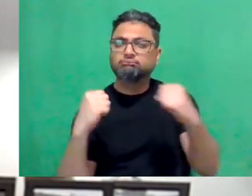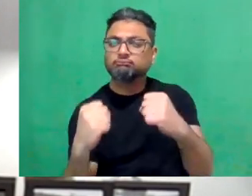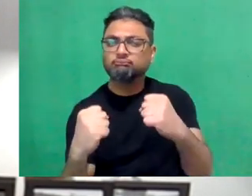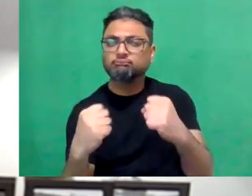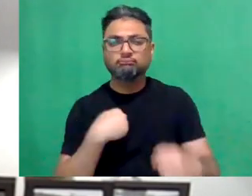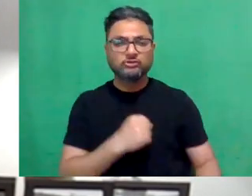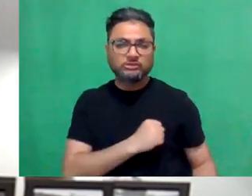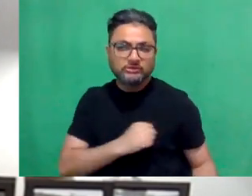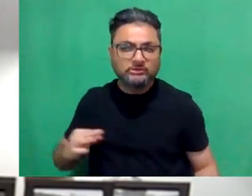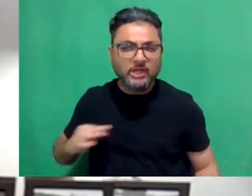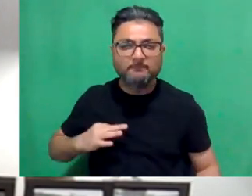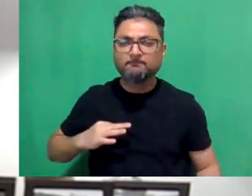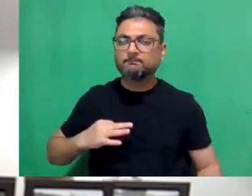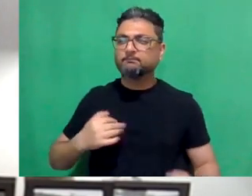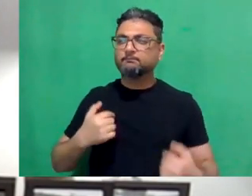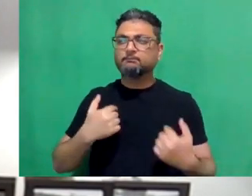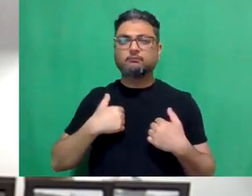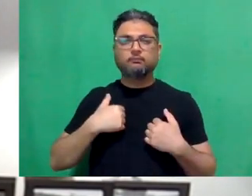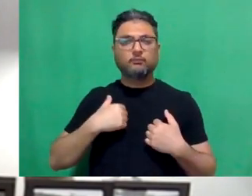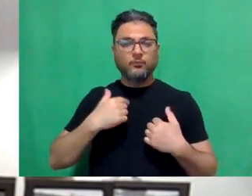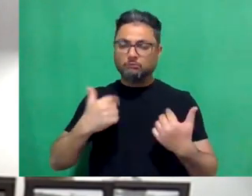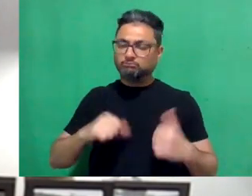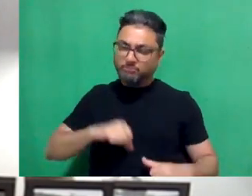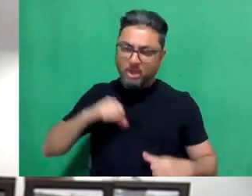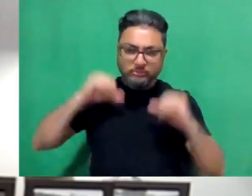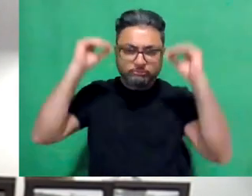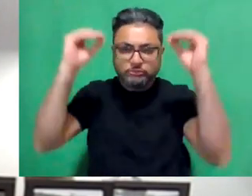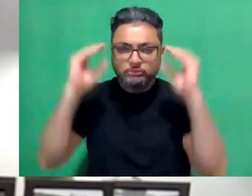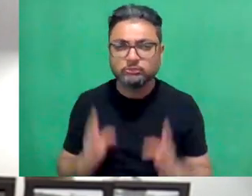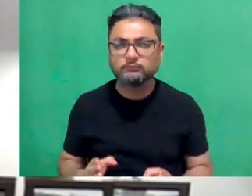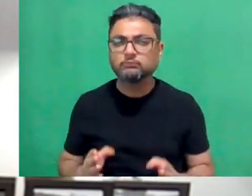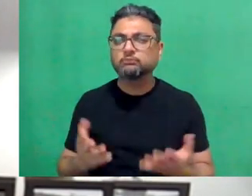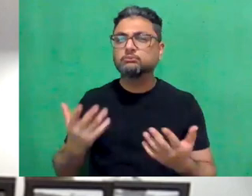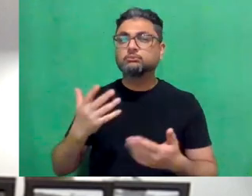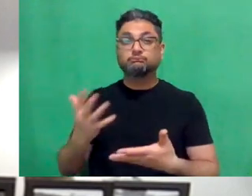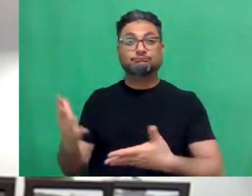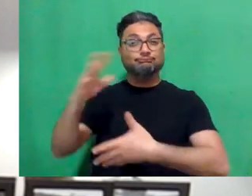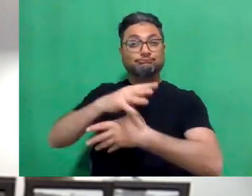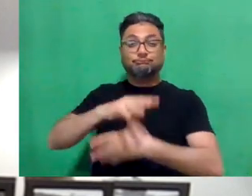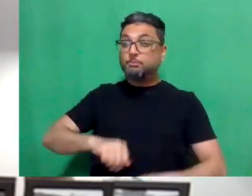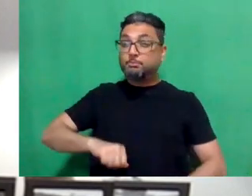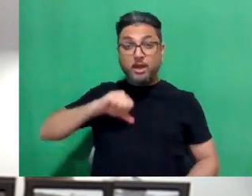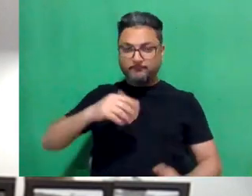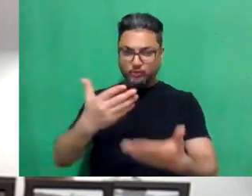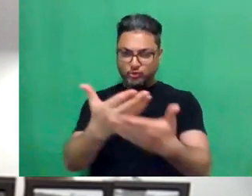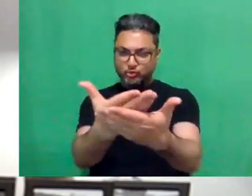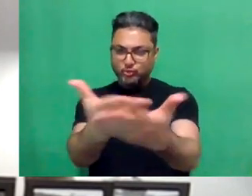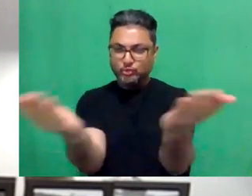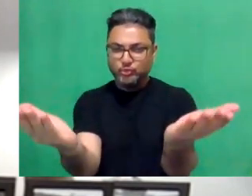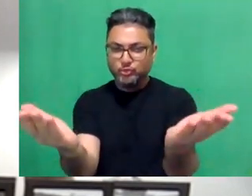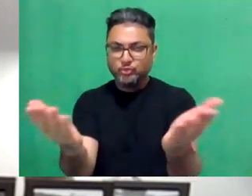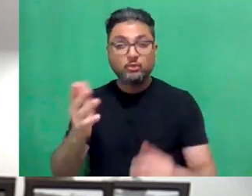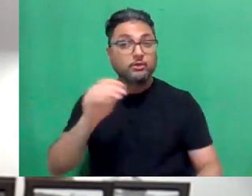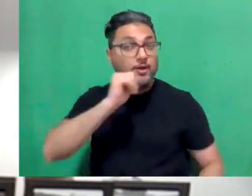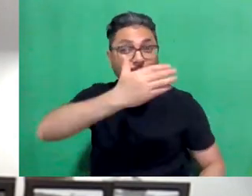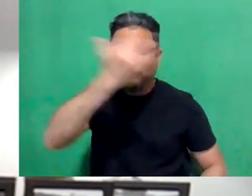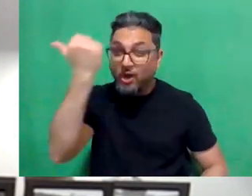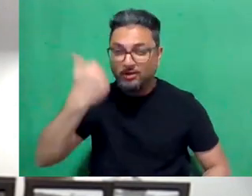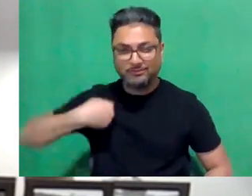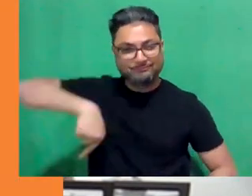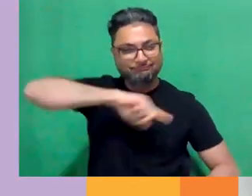you, our students, for choosing to join our pack. Don't forget, you've got this and we've got you. We're all in this